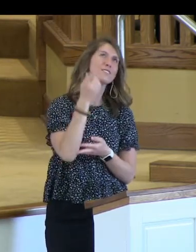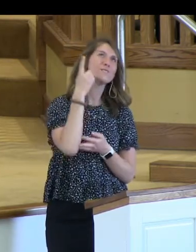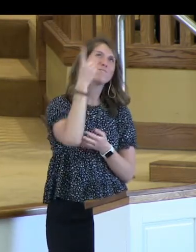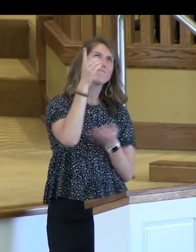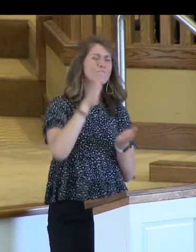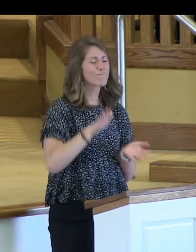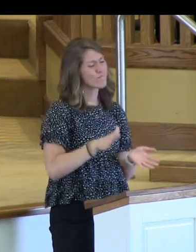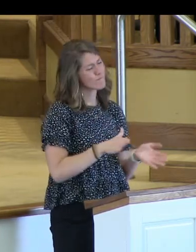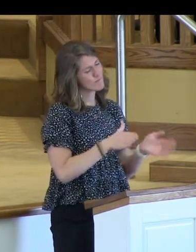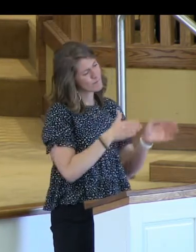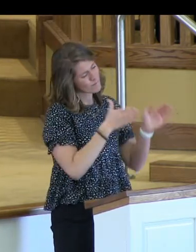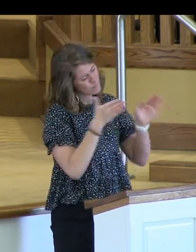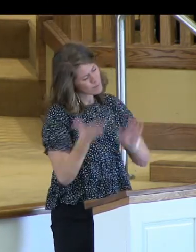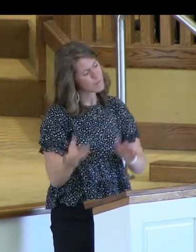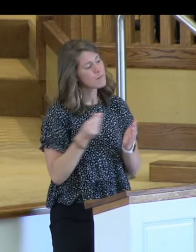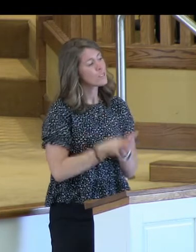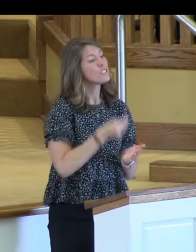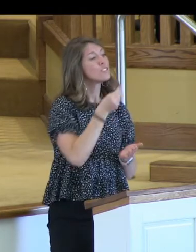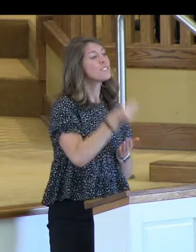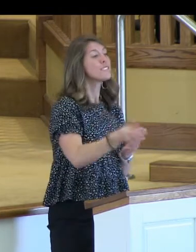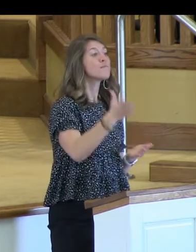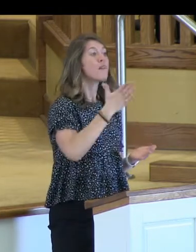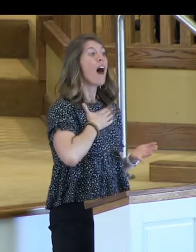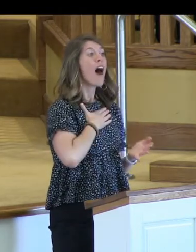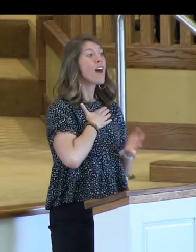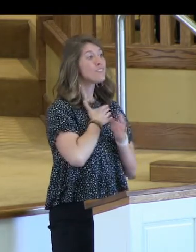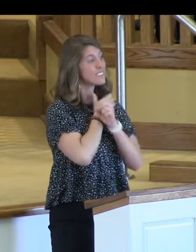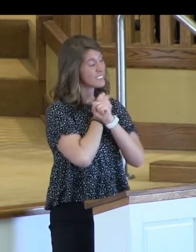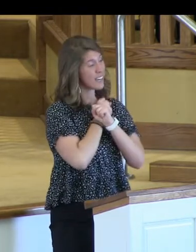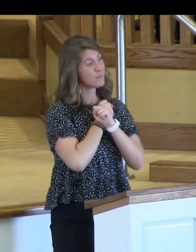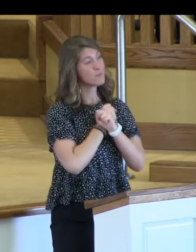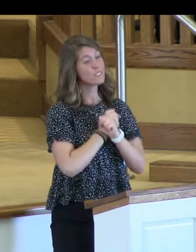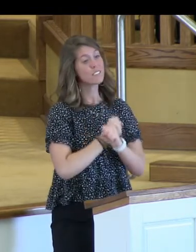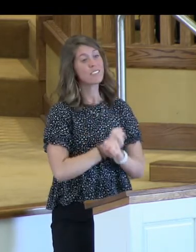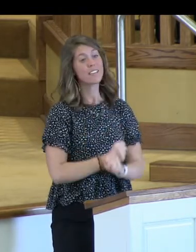There you died and purchased my